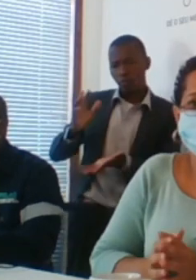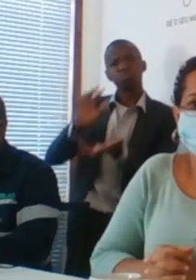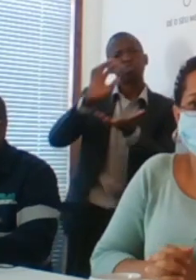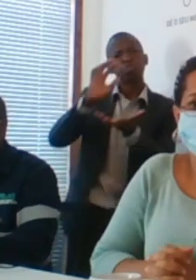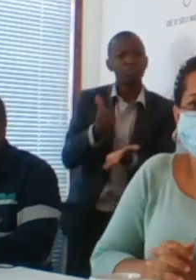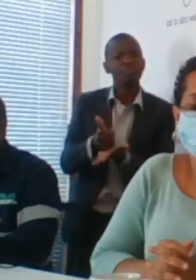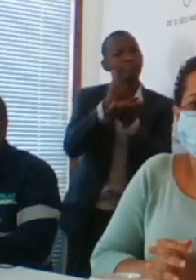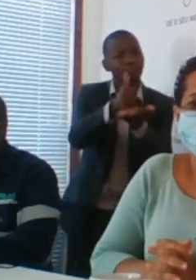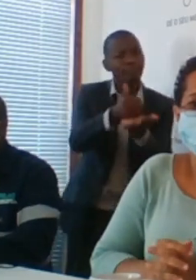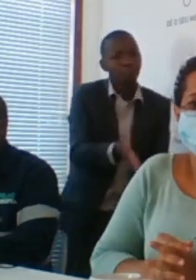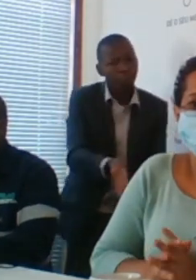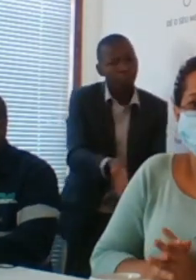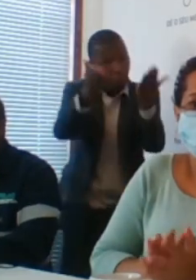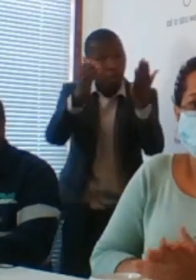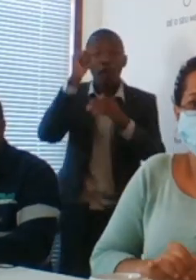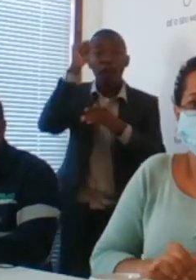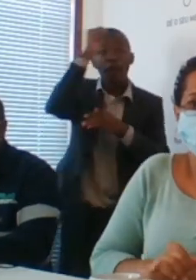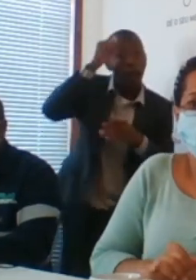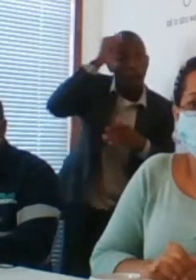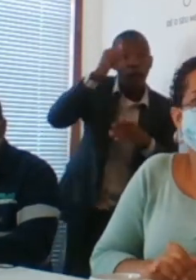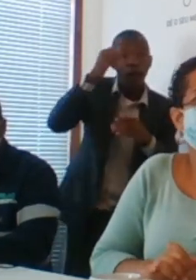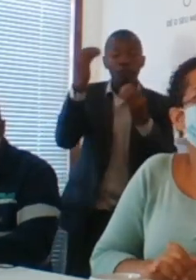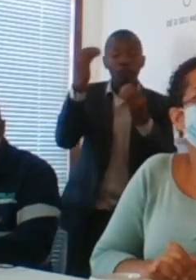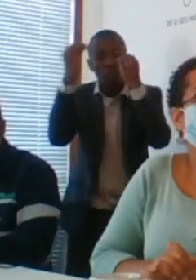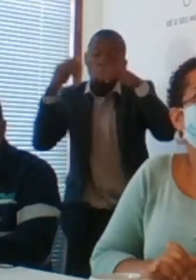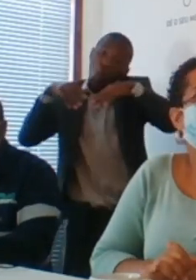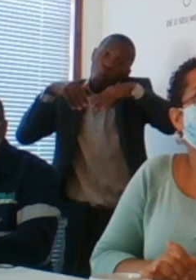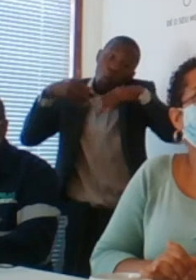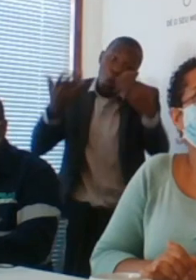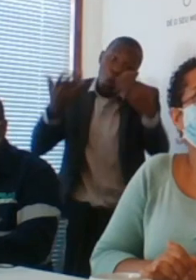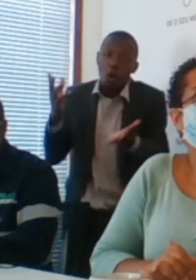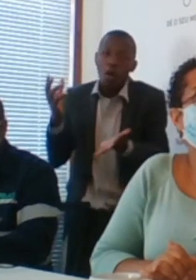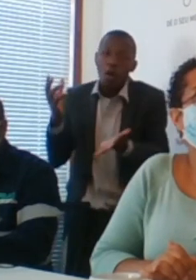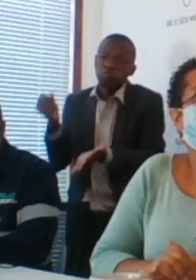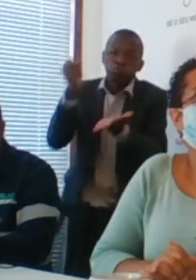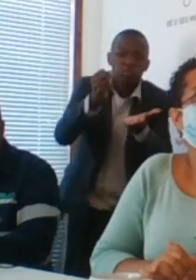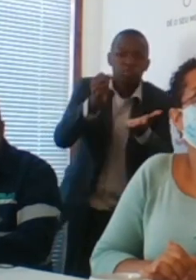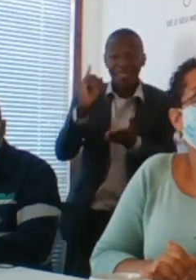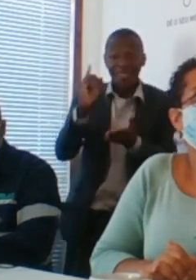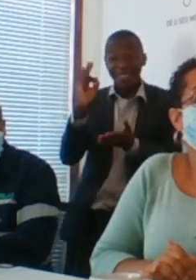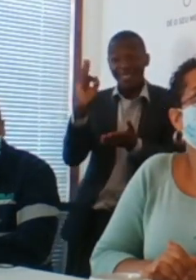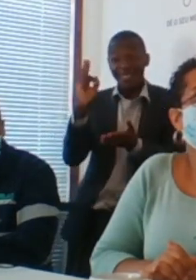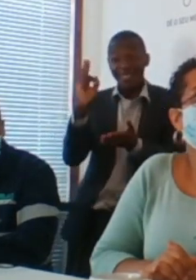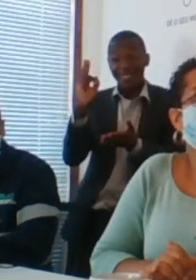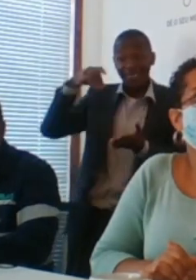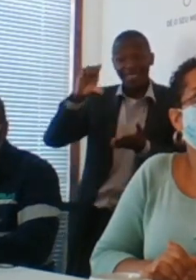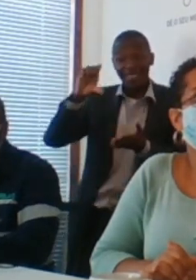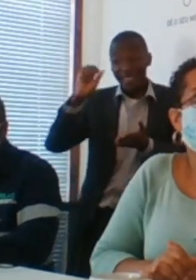trainees or the candidate for economically deprived families with priority given to people with